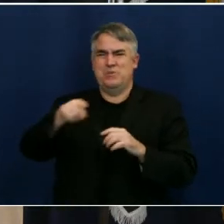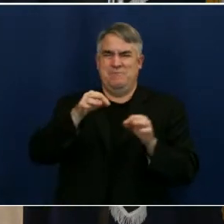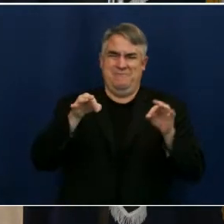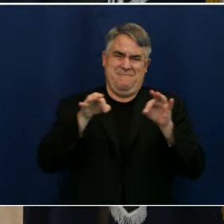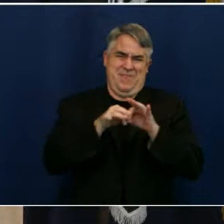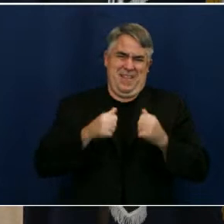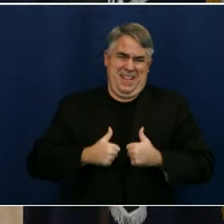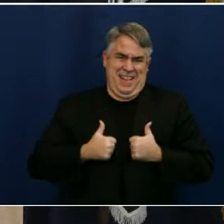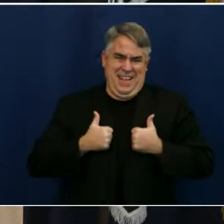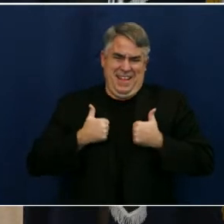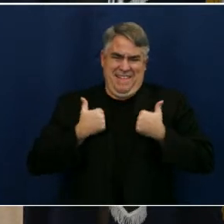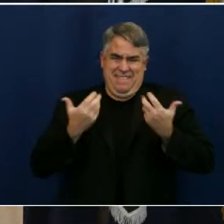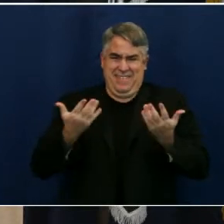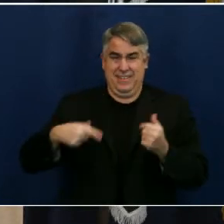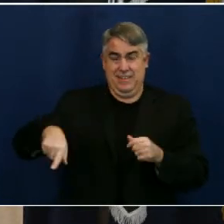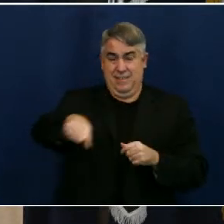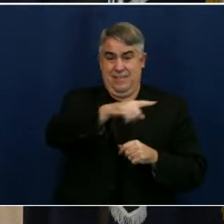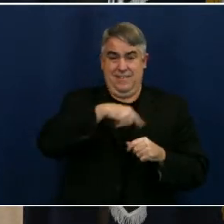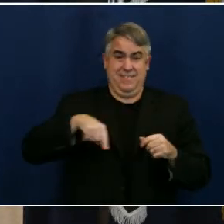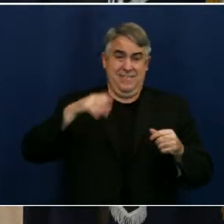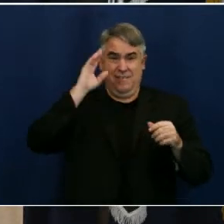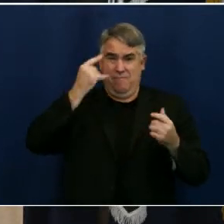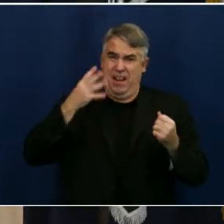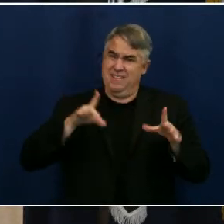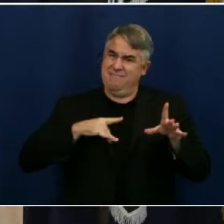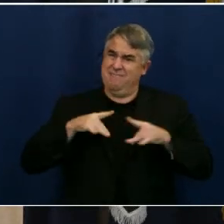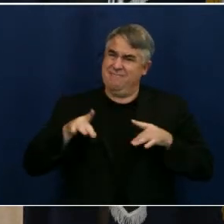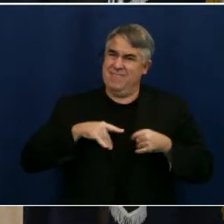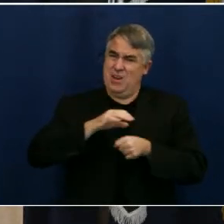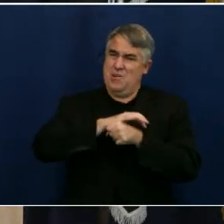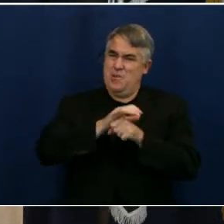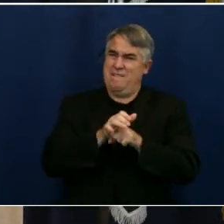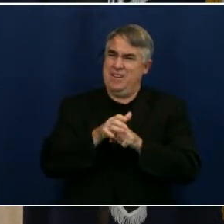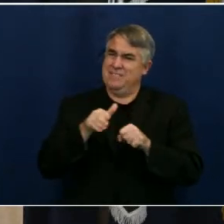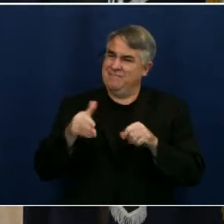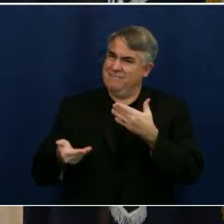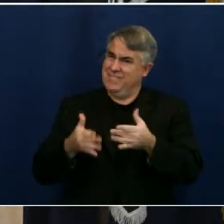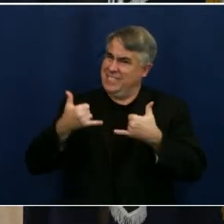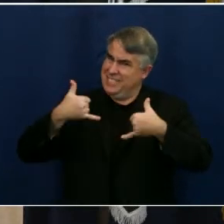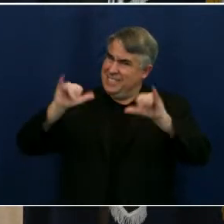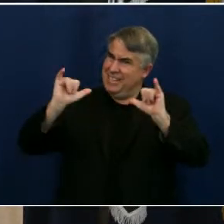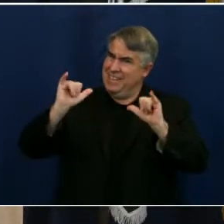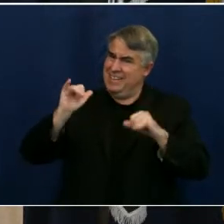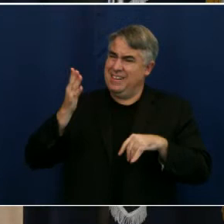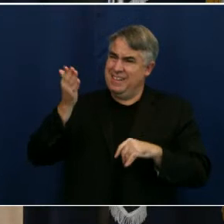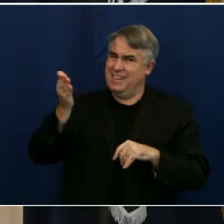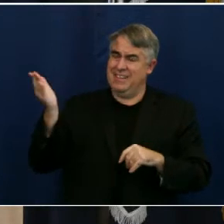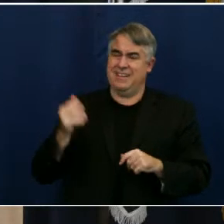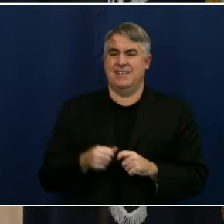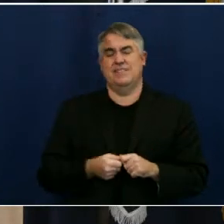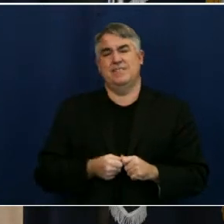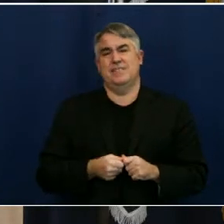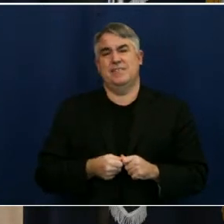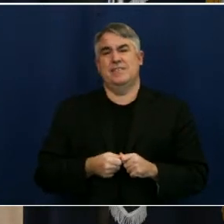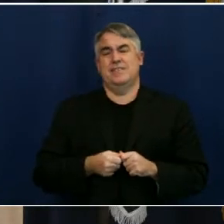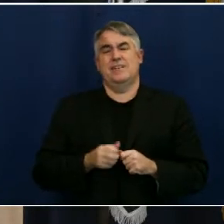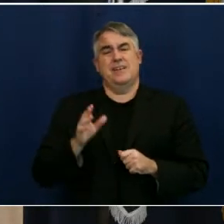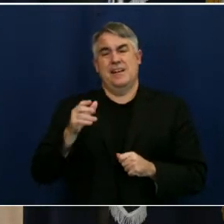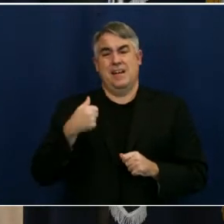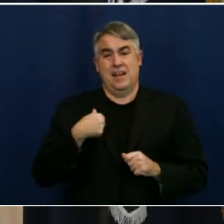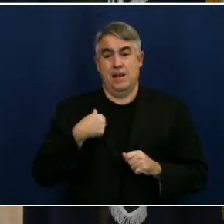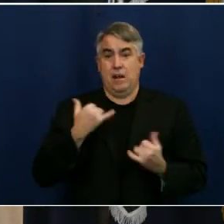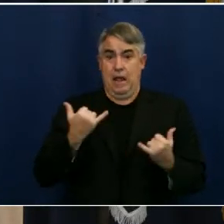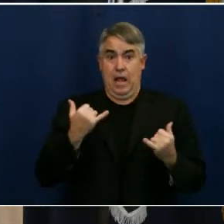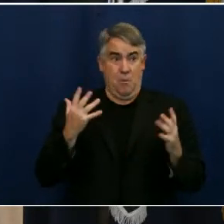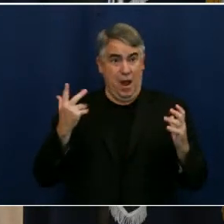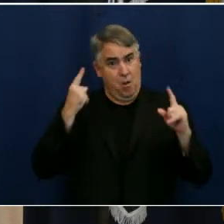heartbreaking. Like many San Diegans, I would like to see us go back to our daily routines pre-COVID, but we first must ensure that it's safe to do so. Just